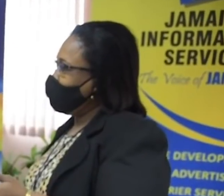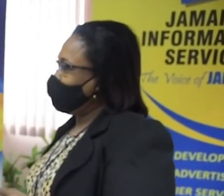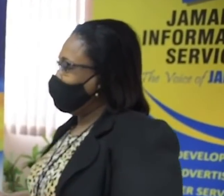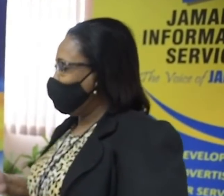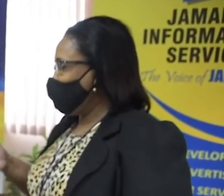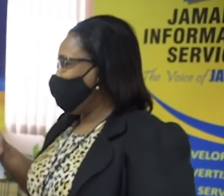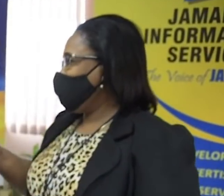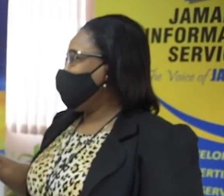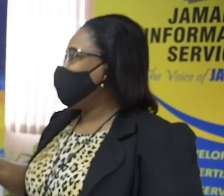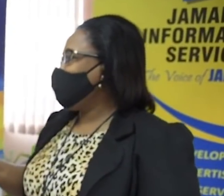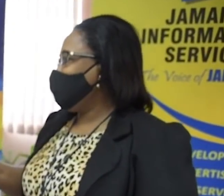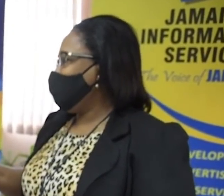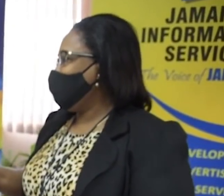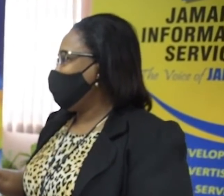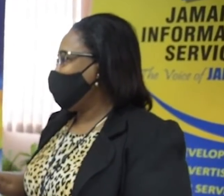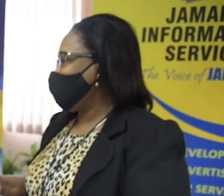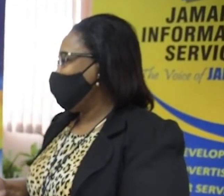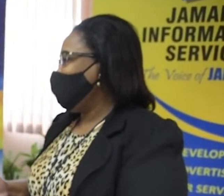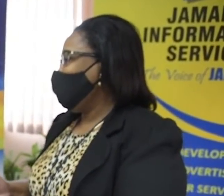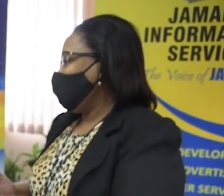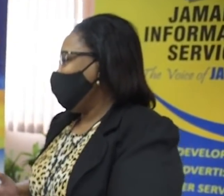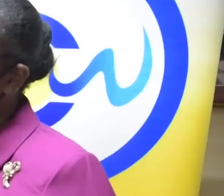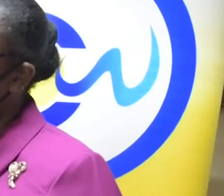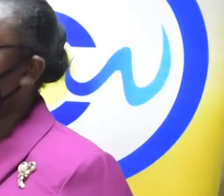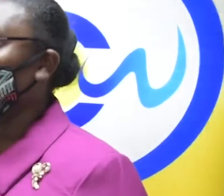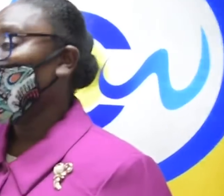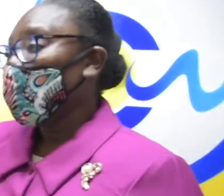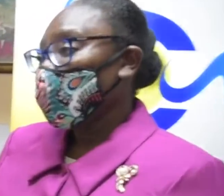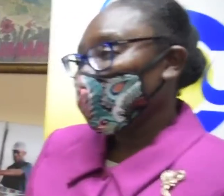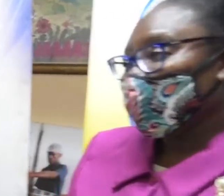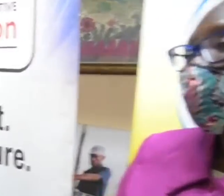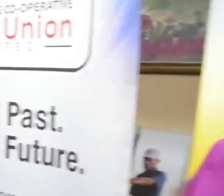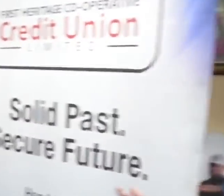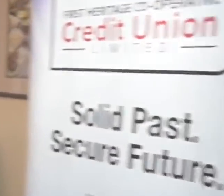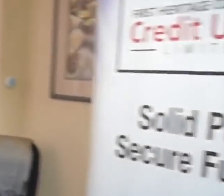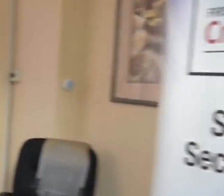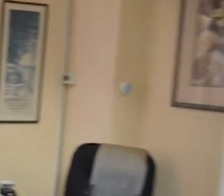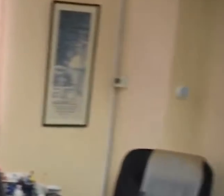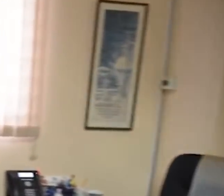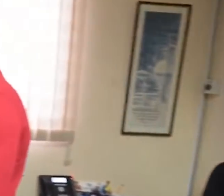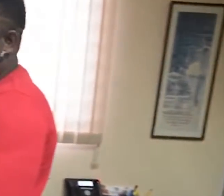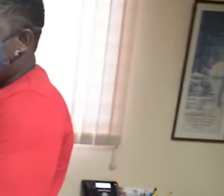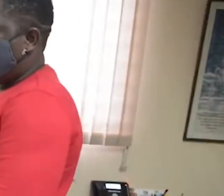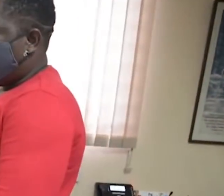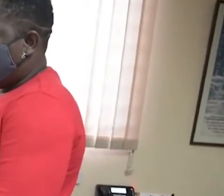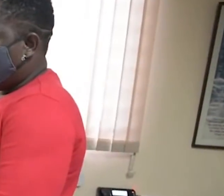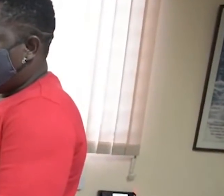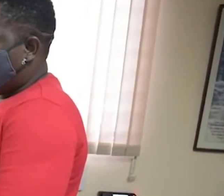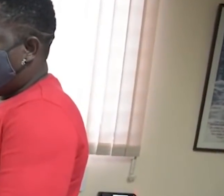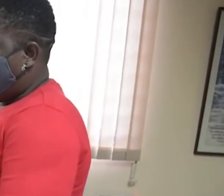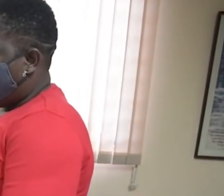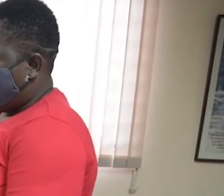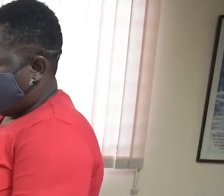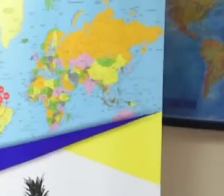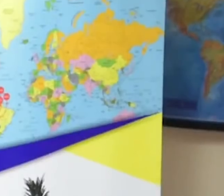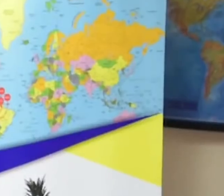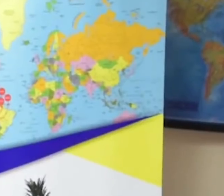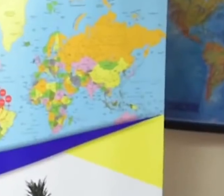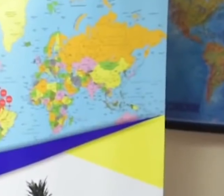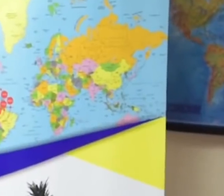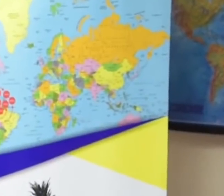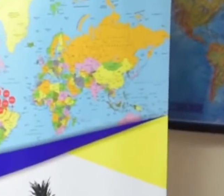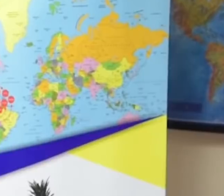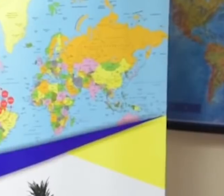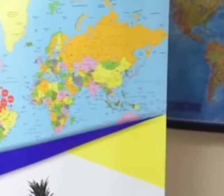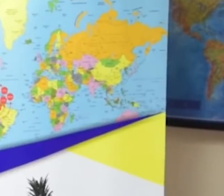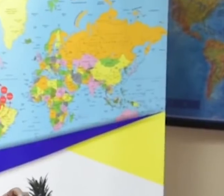the Administrator General's department were also donated, while the JIS provided Jamaican heritage chart and booklets for the students. I must